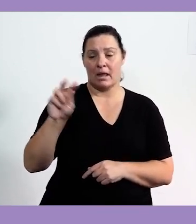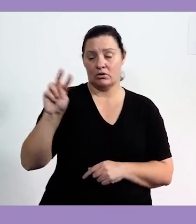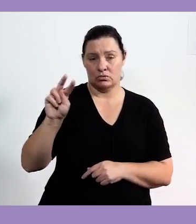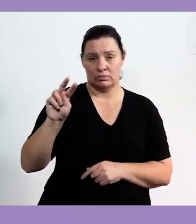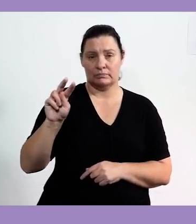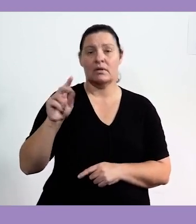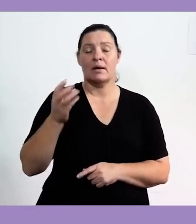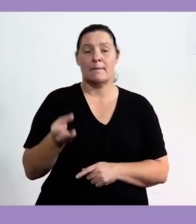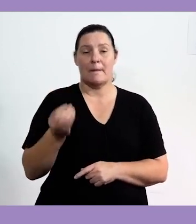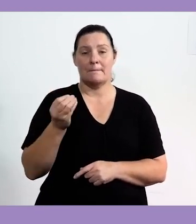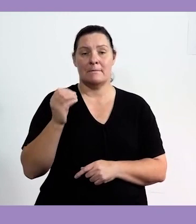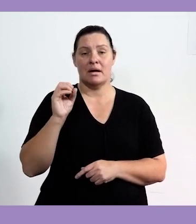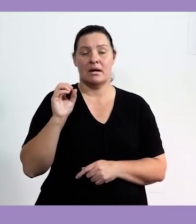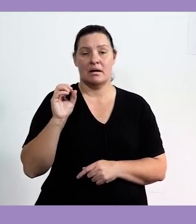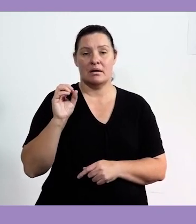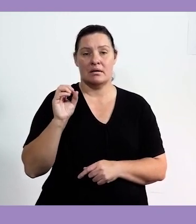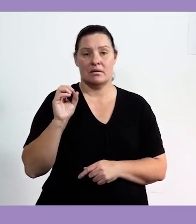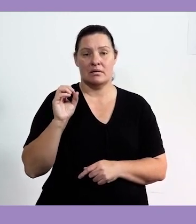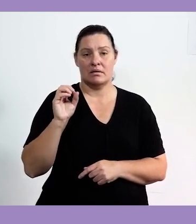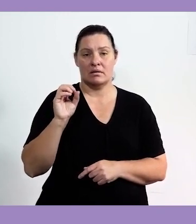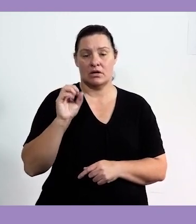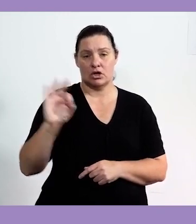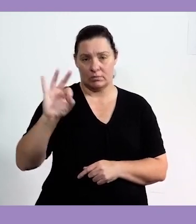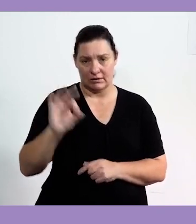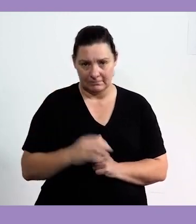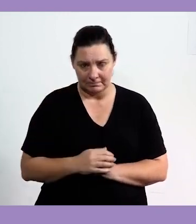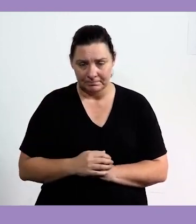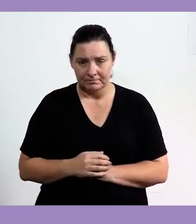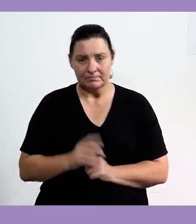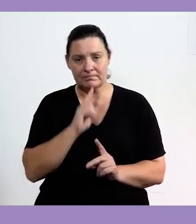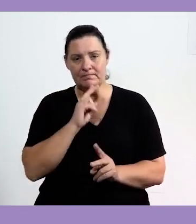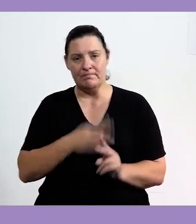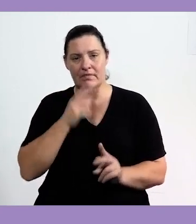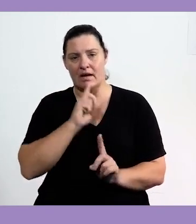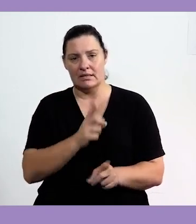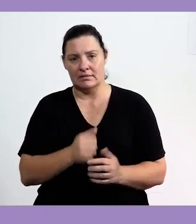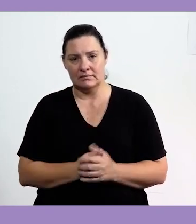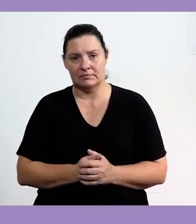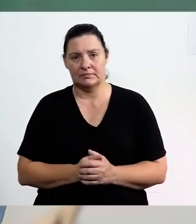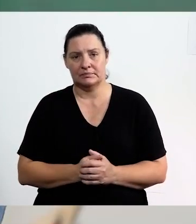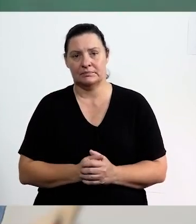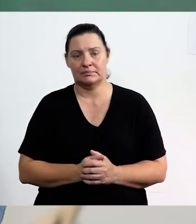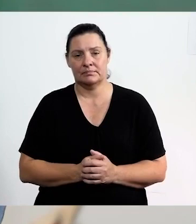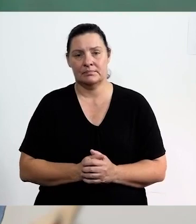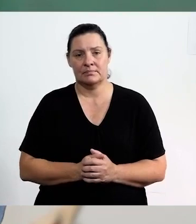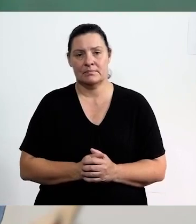two exponents, and that is going to give us 3 cubed as our final answer.